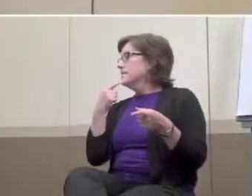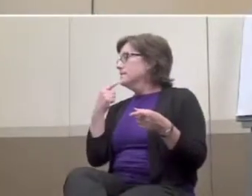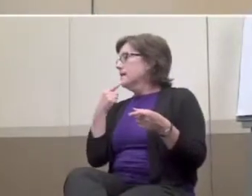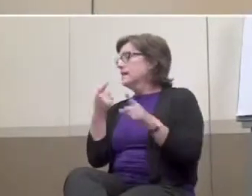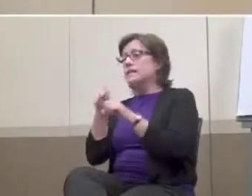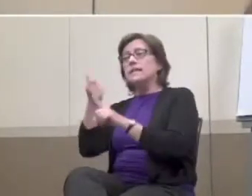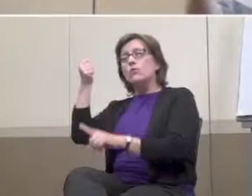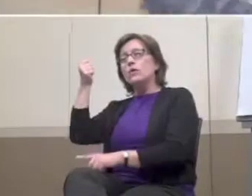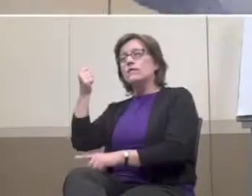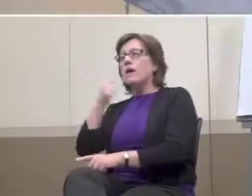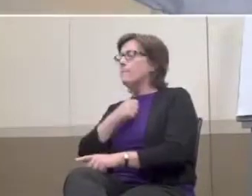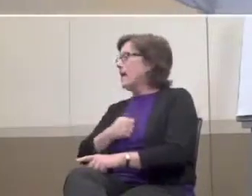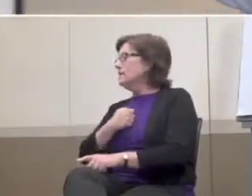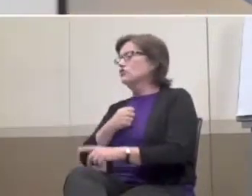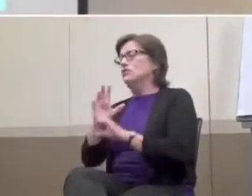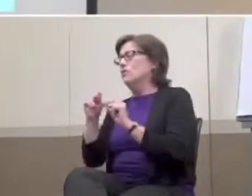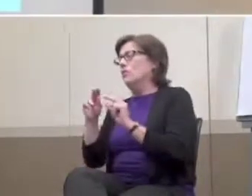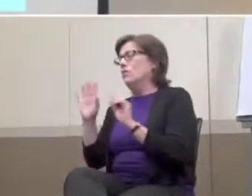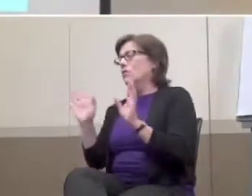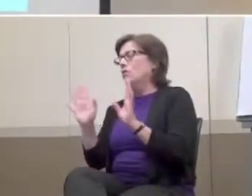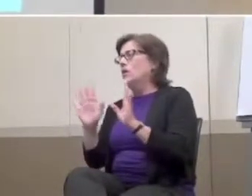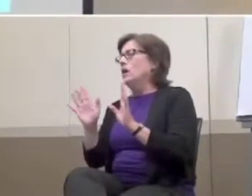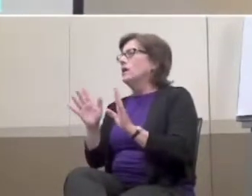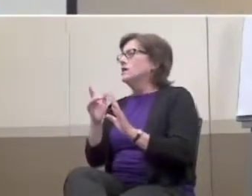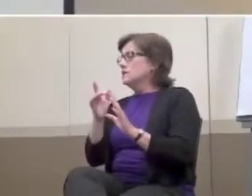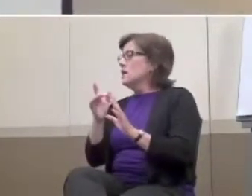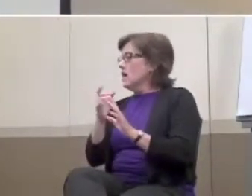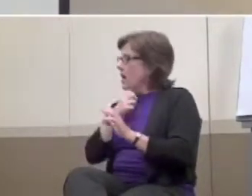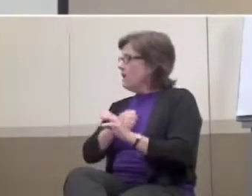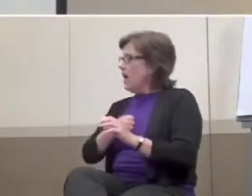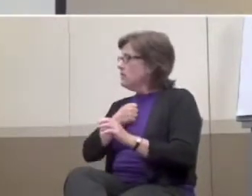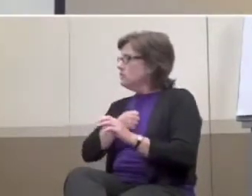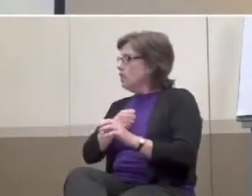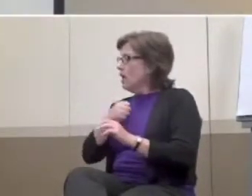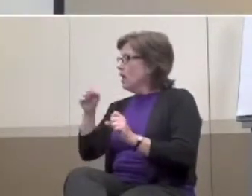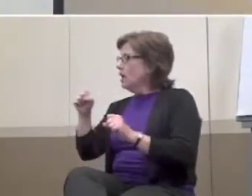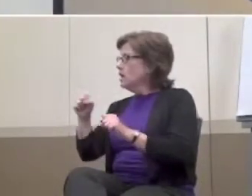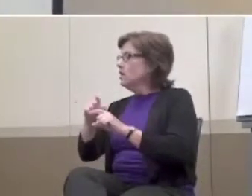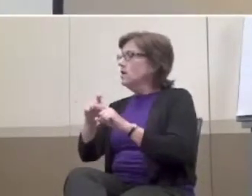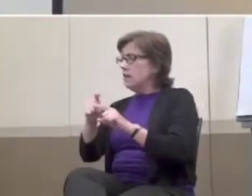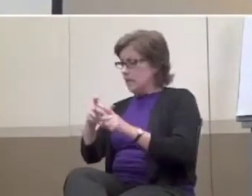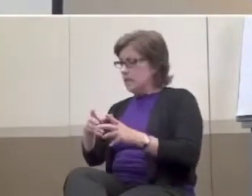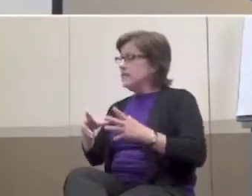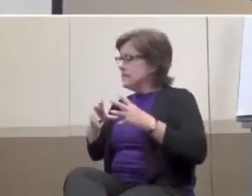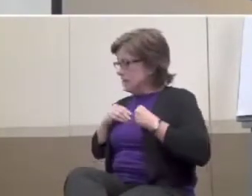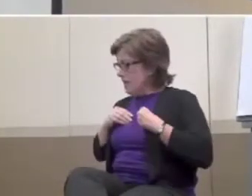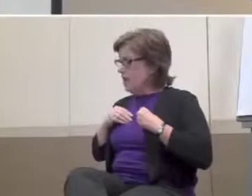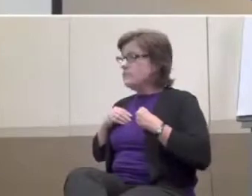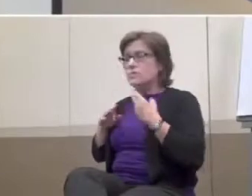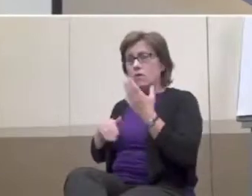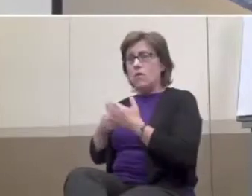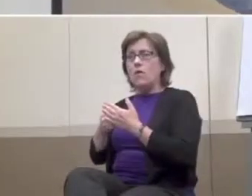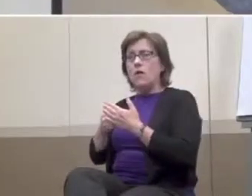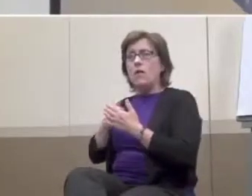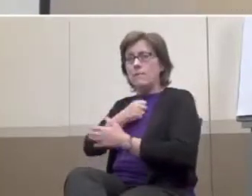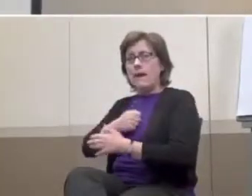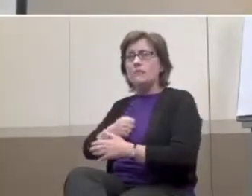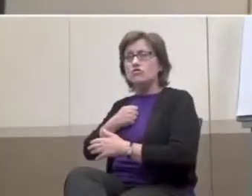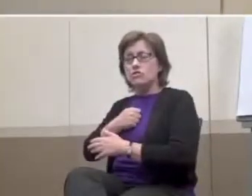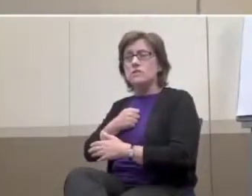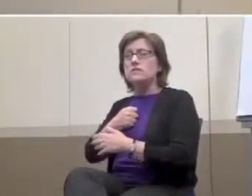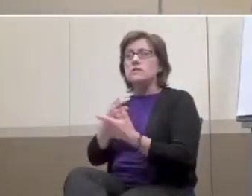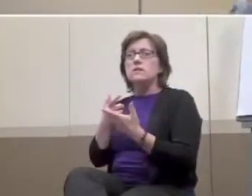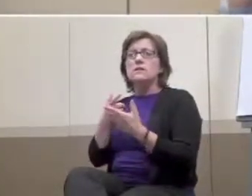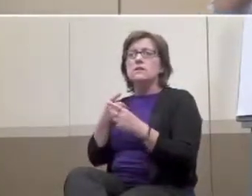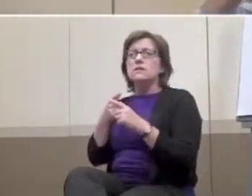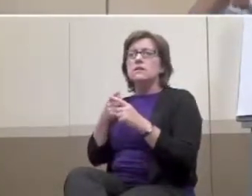your vocabulary. Quite the opposite. I'm saying apologize for everything and accept every apology, right? So